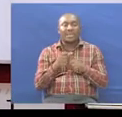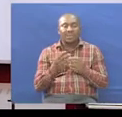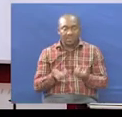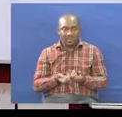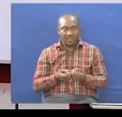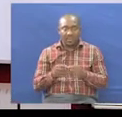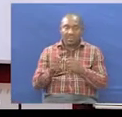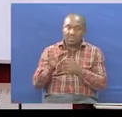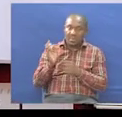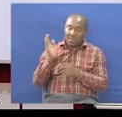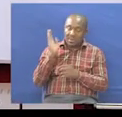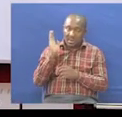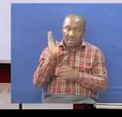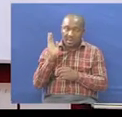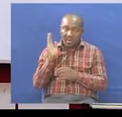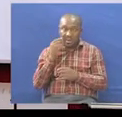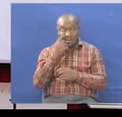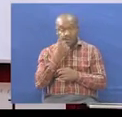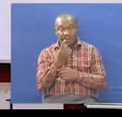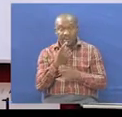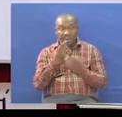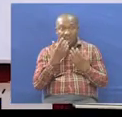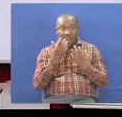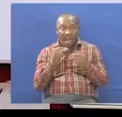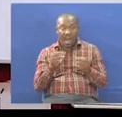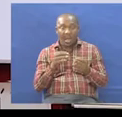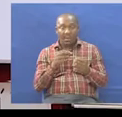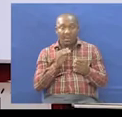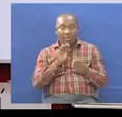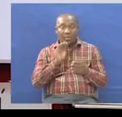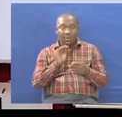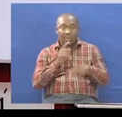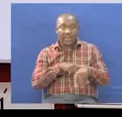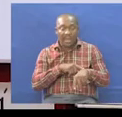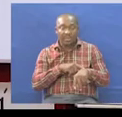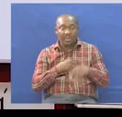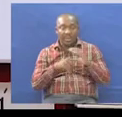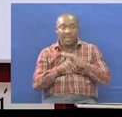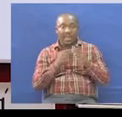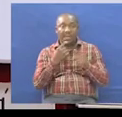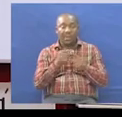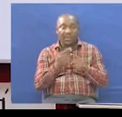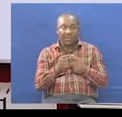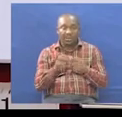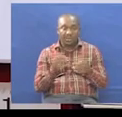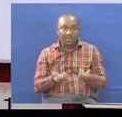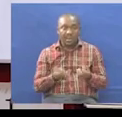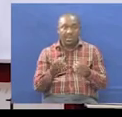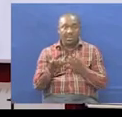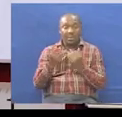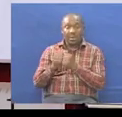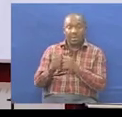have learned how to tell the time in words. Here, the time has been given in words. Time also can